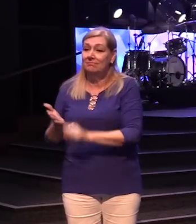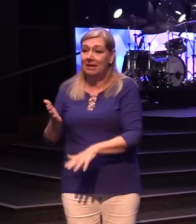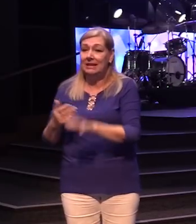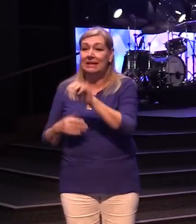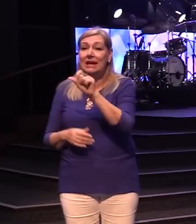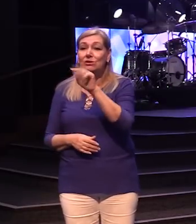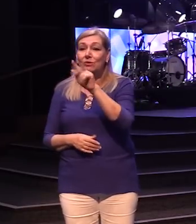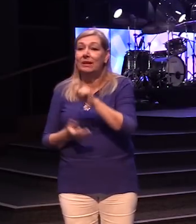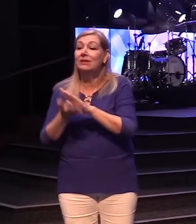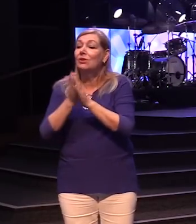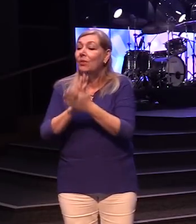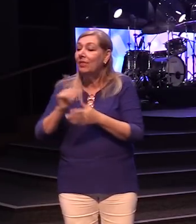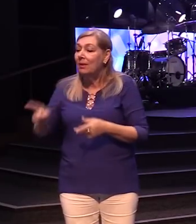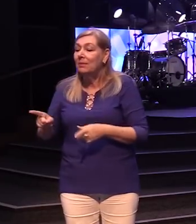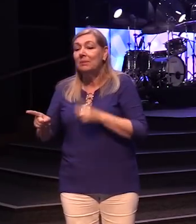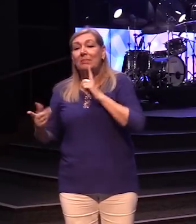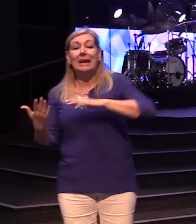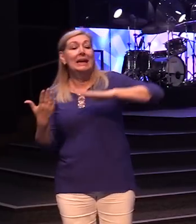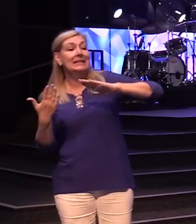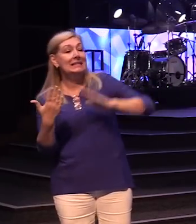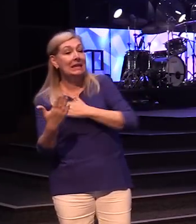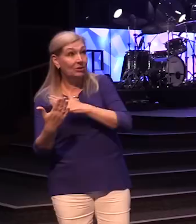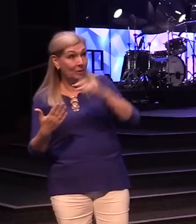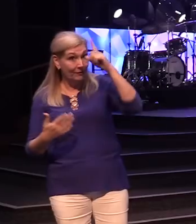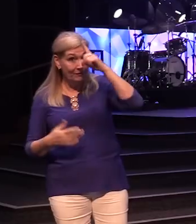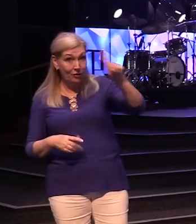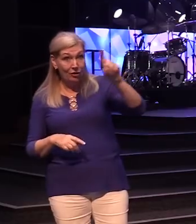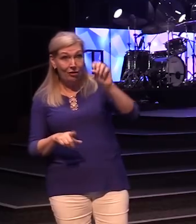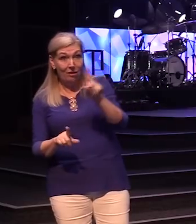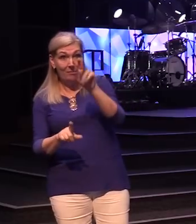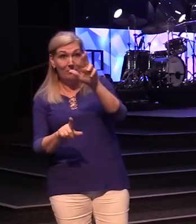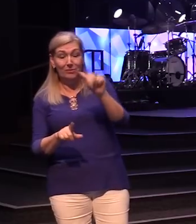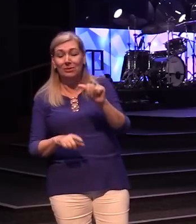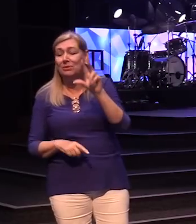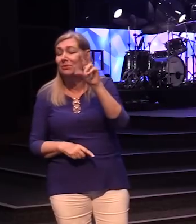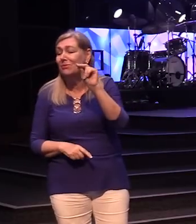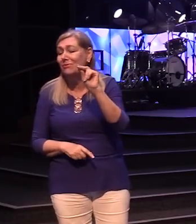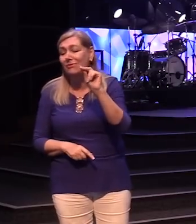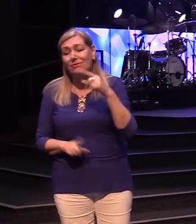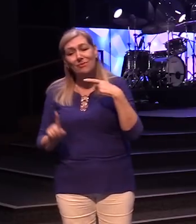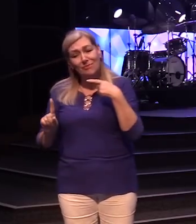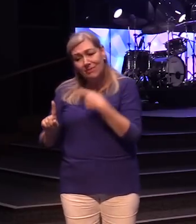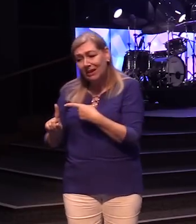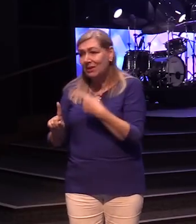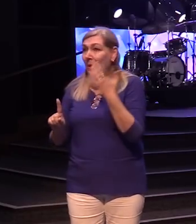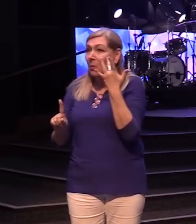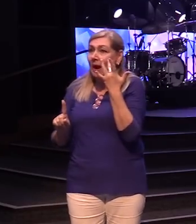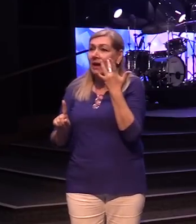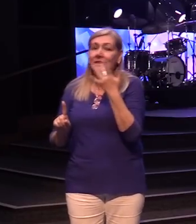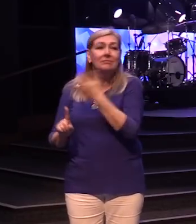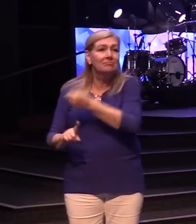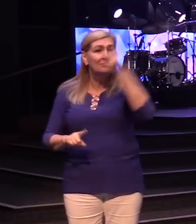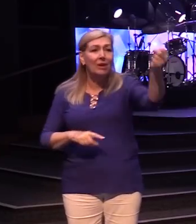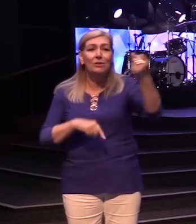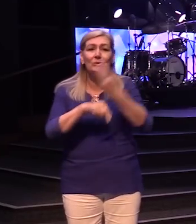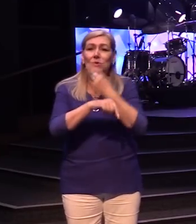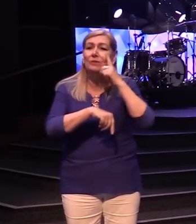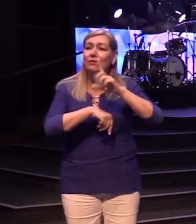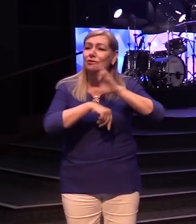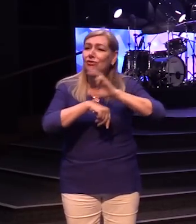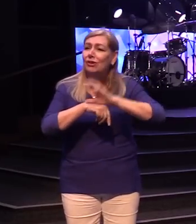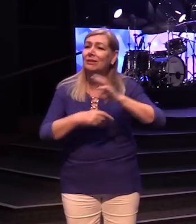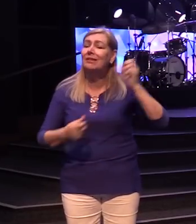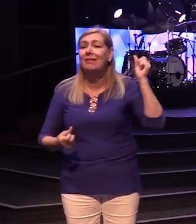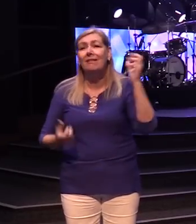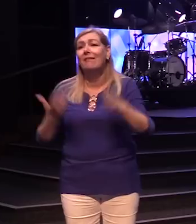to turn them into singers. Not just for the opera, but God have mercy for the church to sing